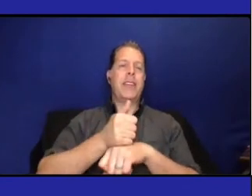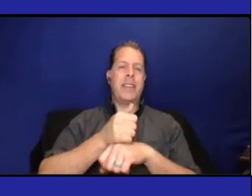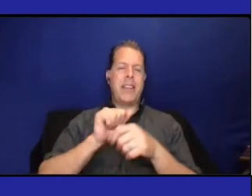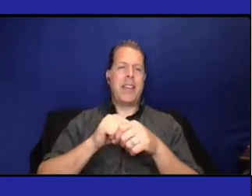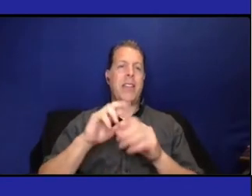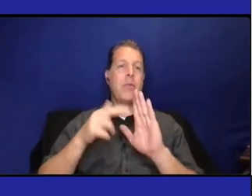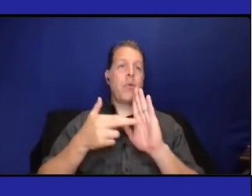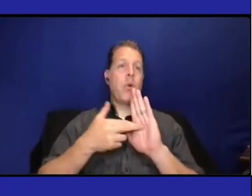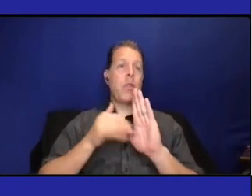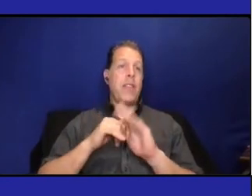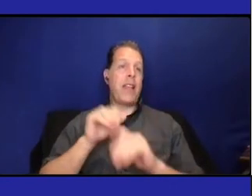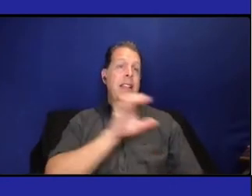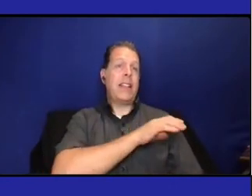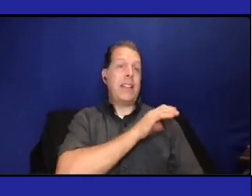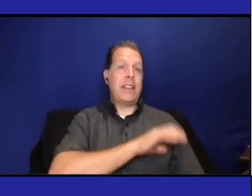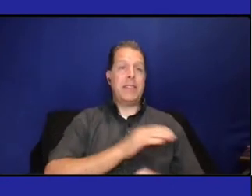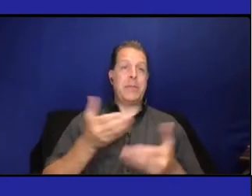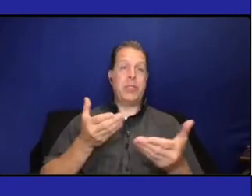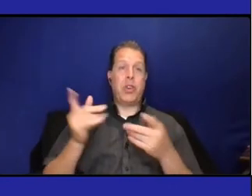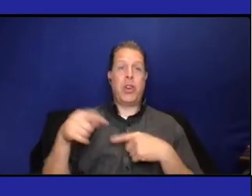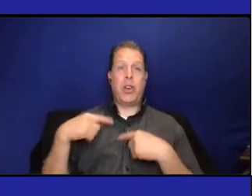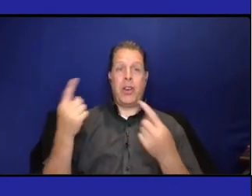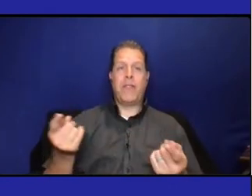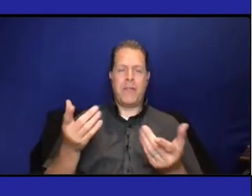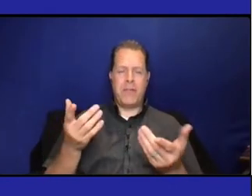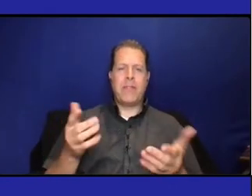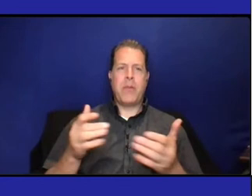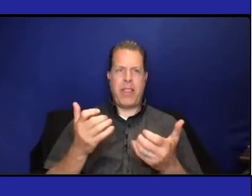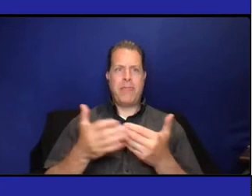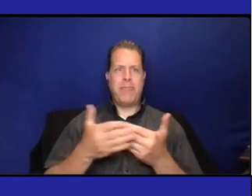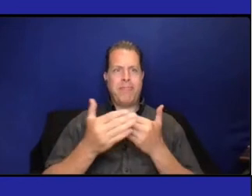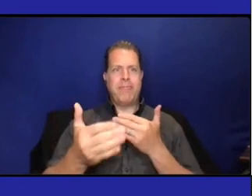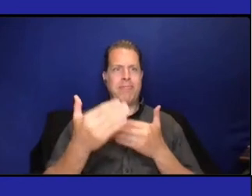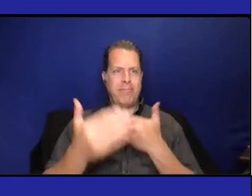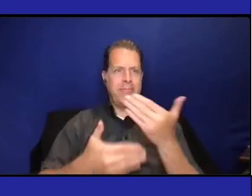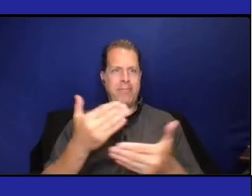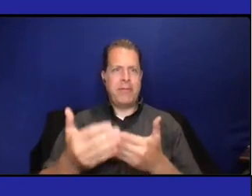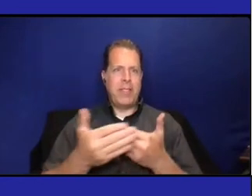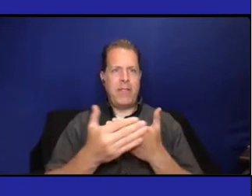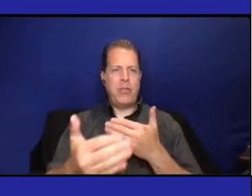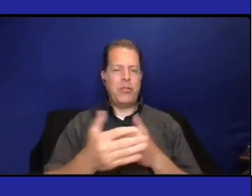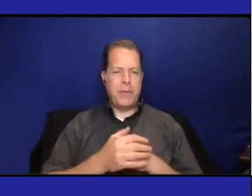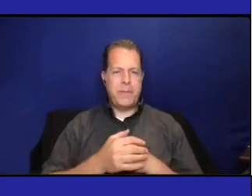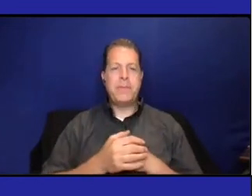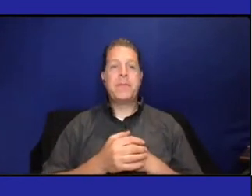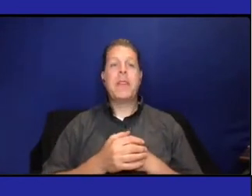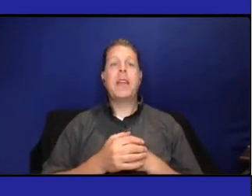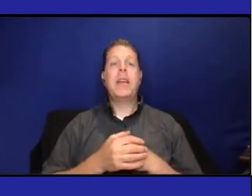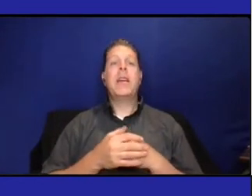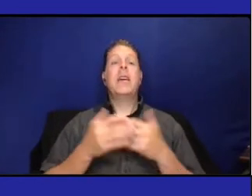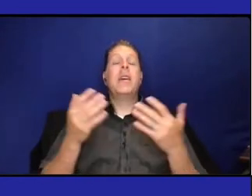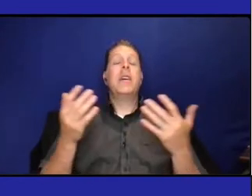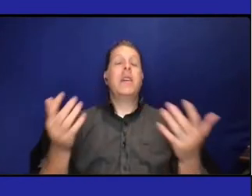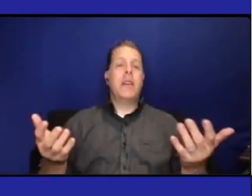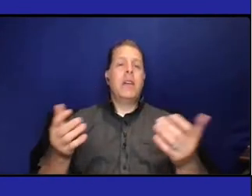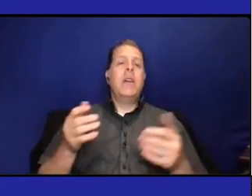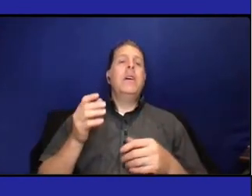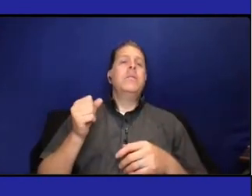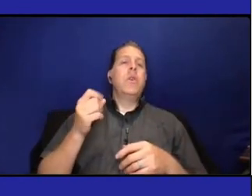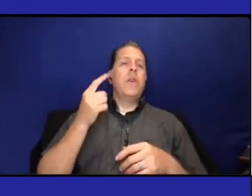this clinic has served, and we'd like to have it continue to serve moving forward in the future. So in terms of, first